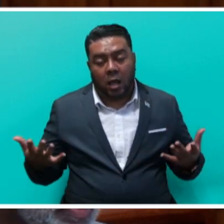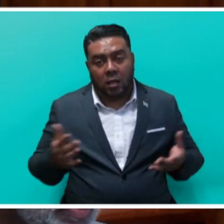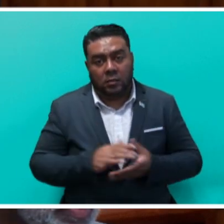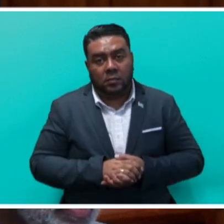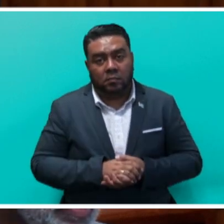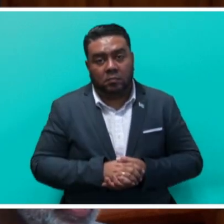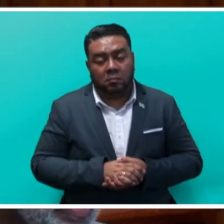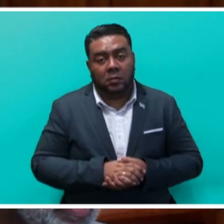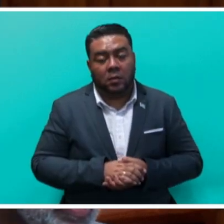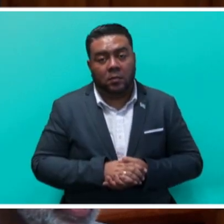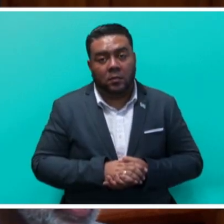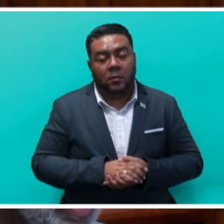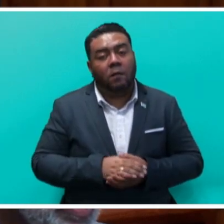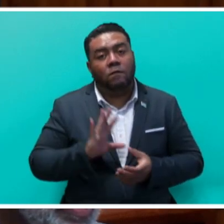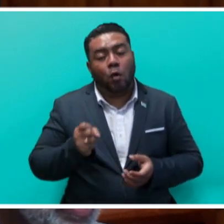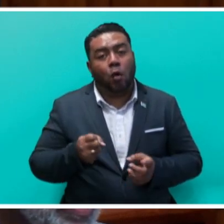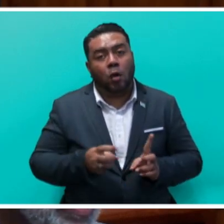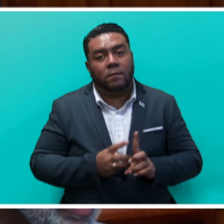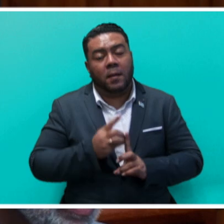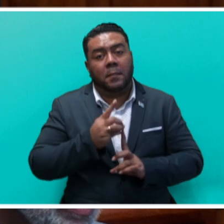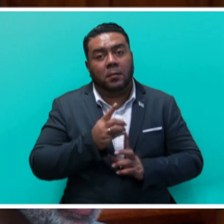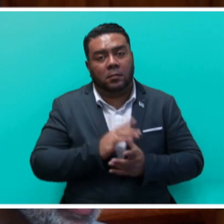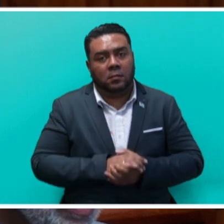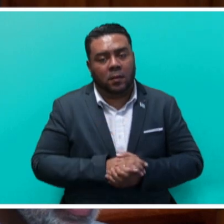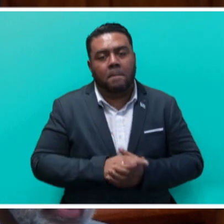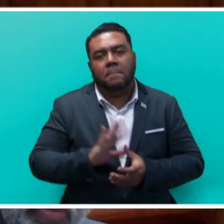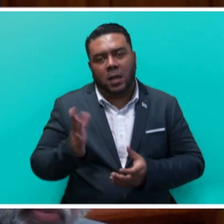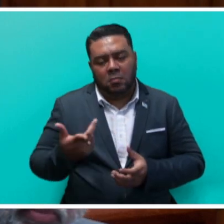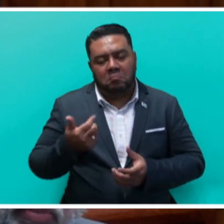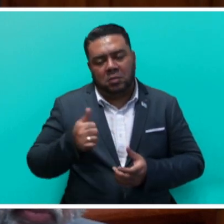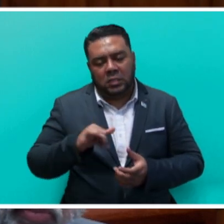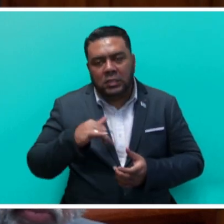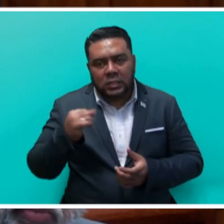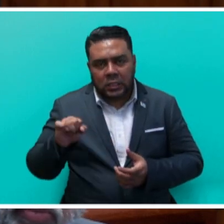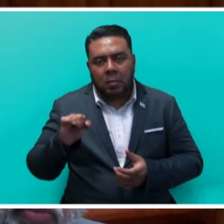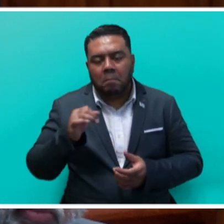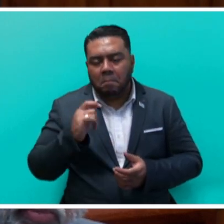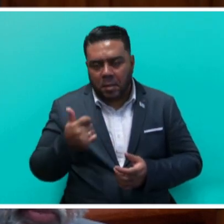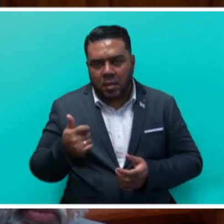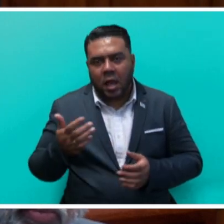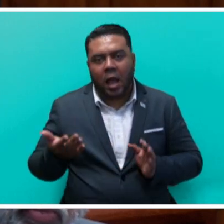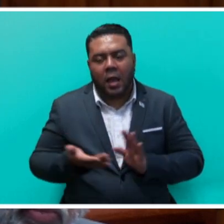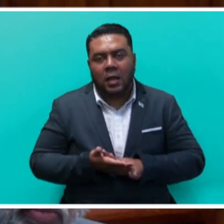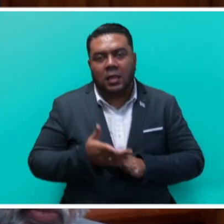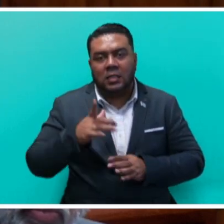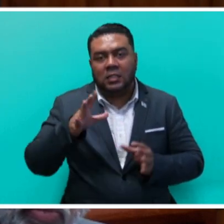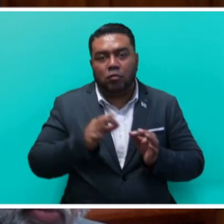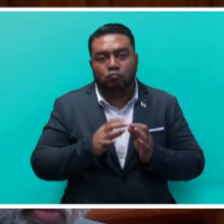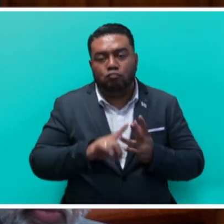been rezoned for commercial development but may still be under the CBU assistance